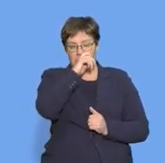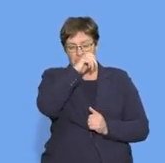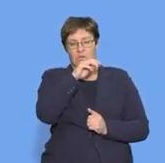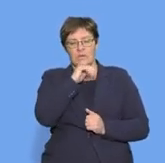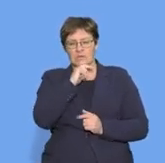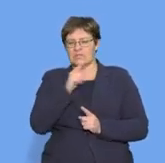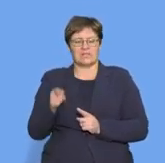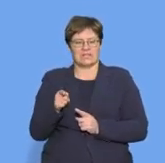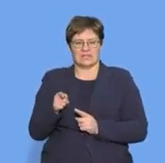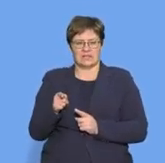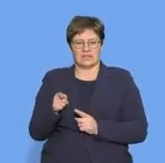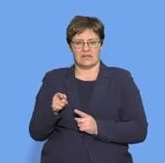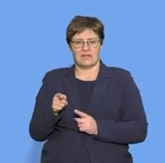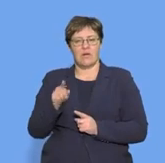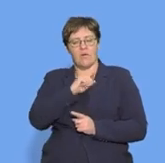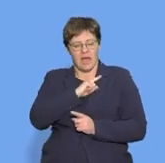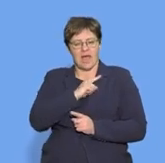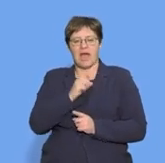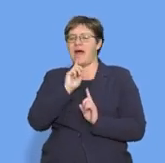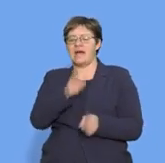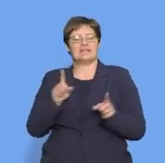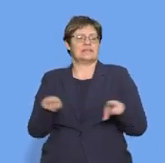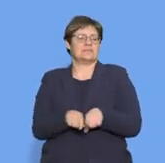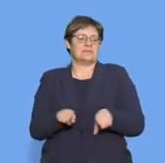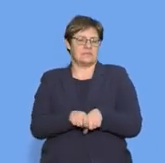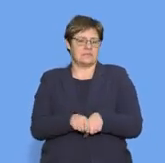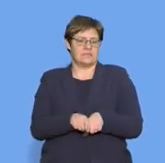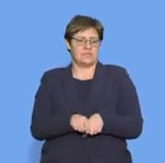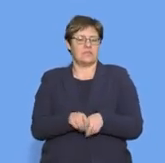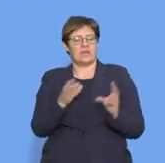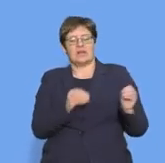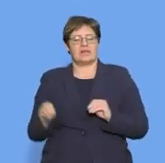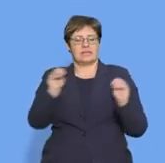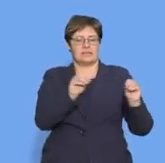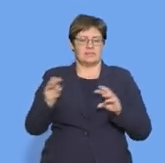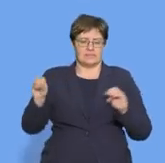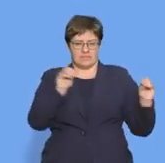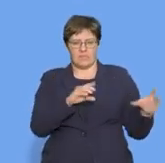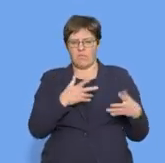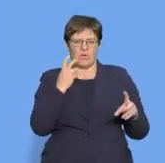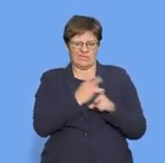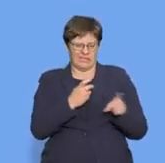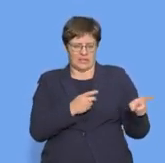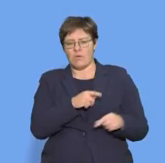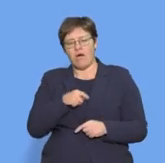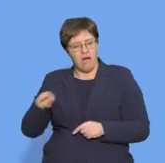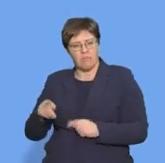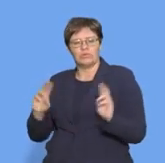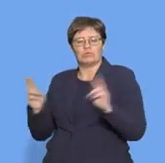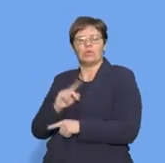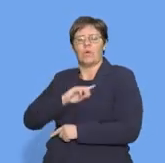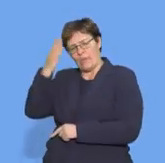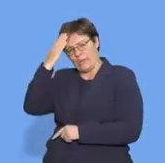using this equation, which will definitely give you the same answer, just that you will need to substitute, which makes it a bit of a